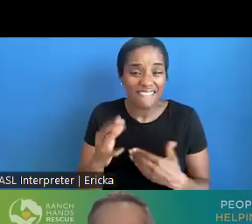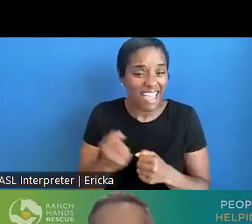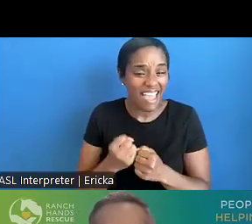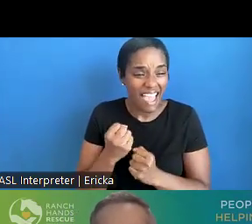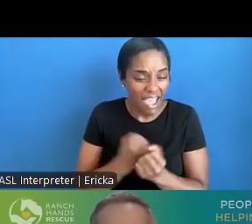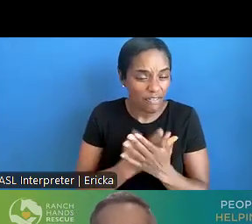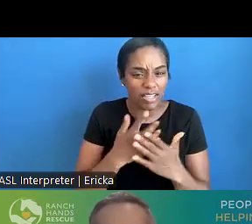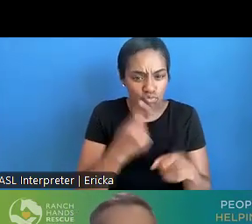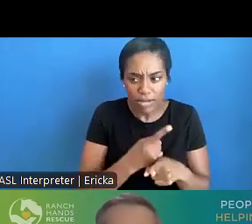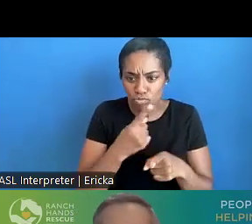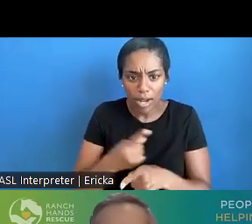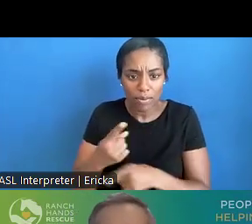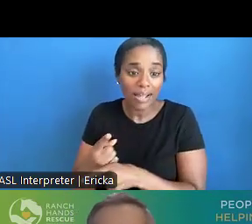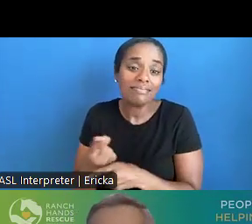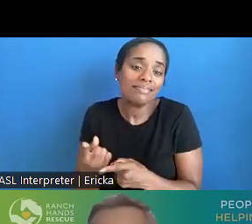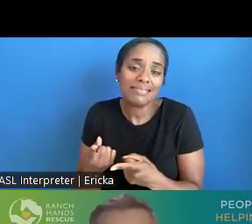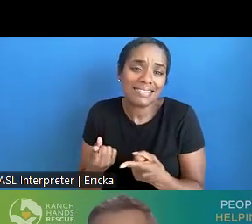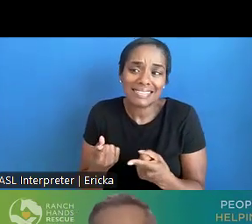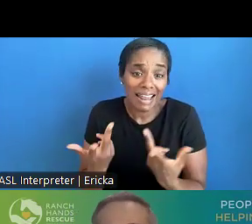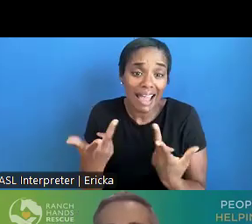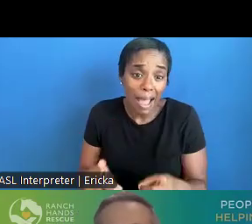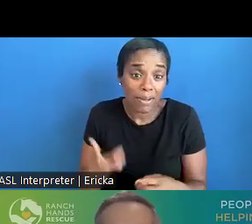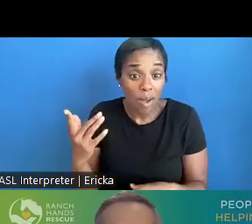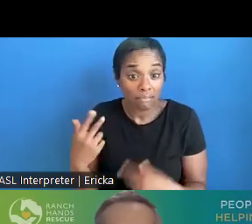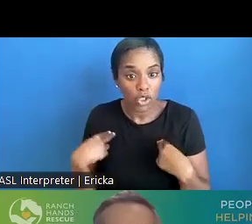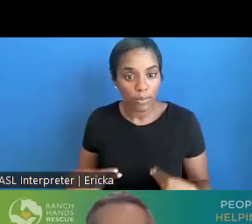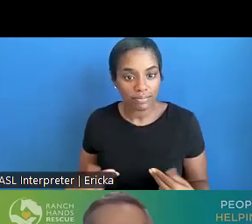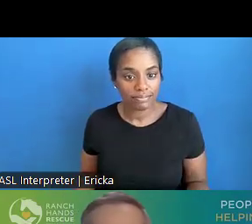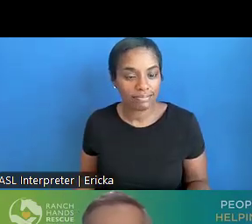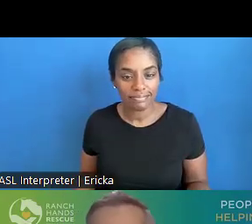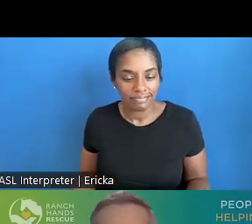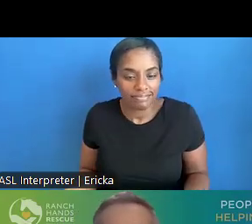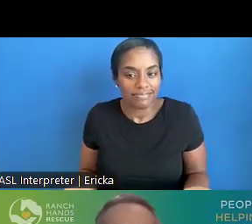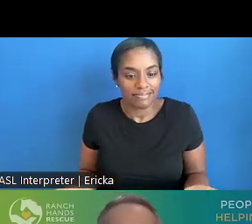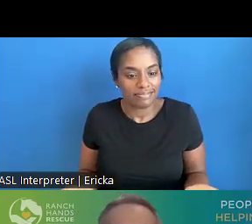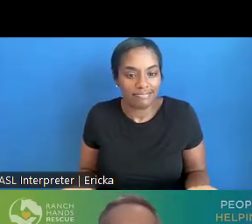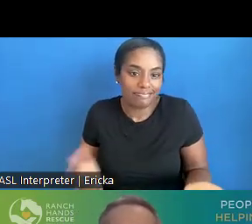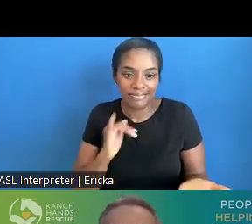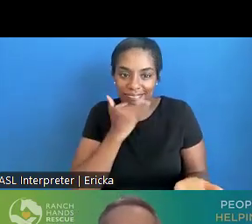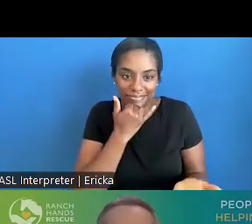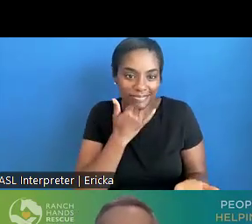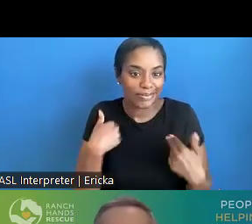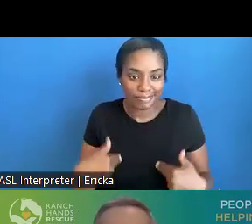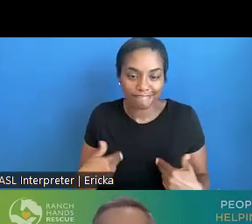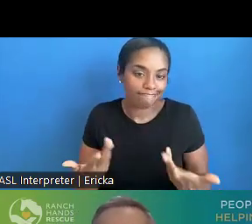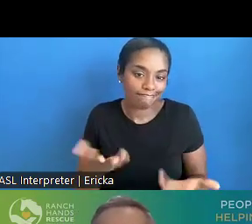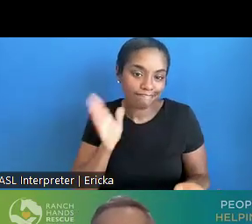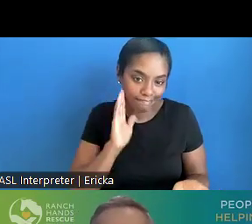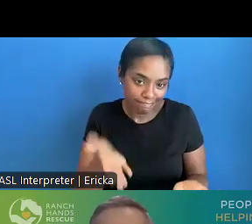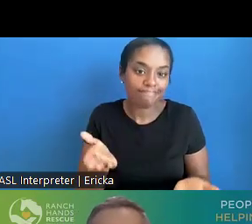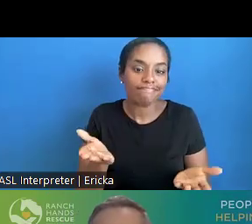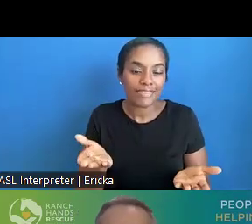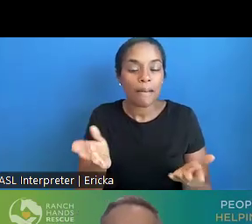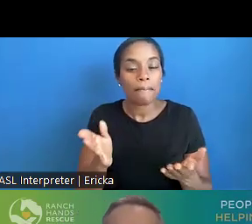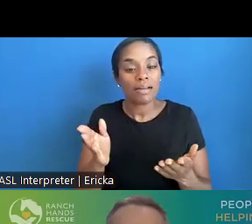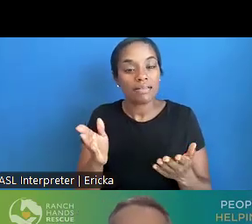happen sometimes. We're all human. It's the nature of being human. To err is human, right? So it's about how do you show them where